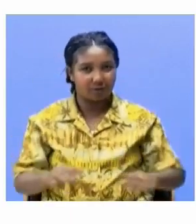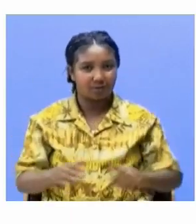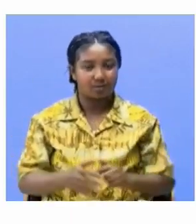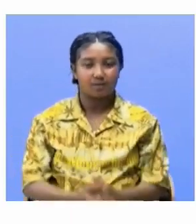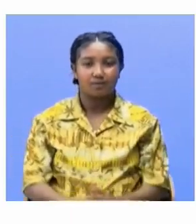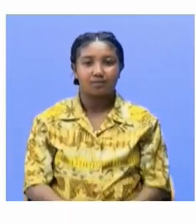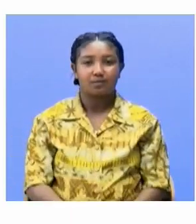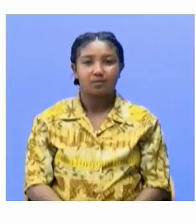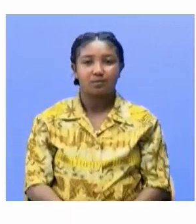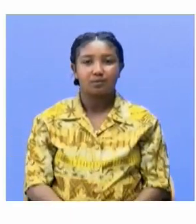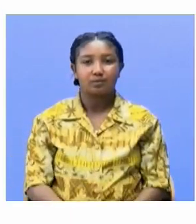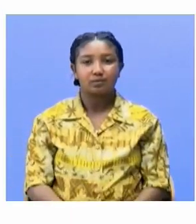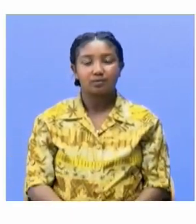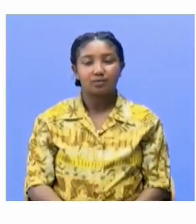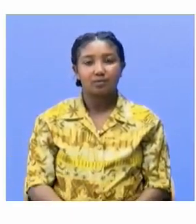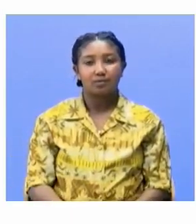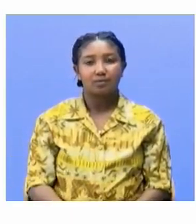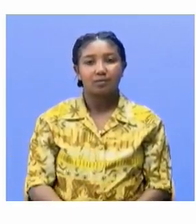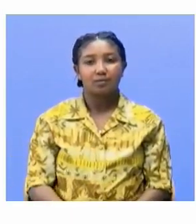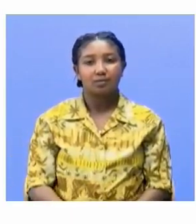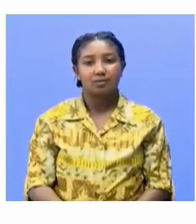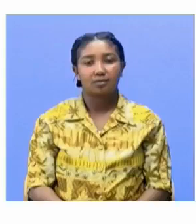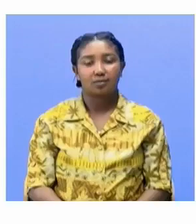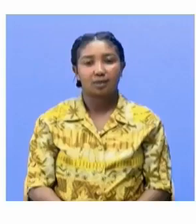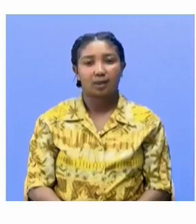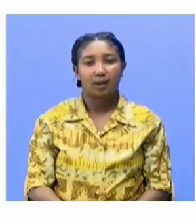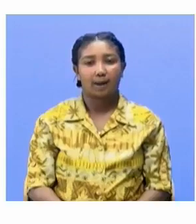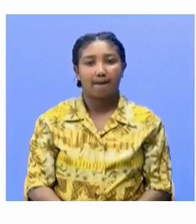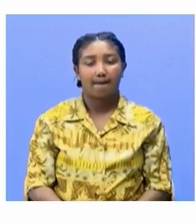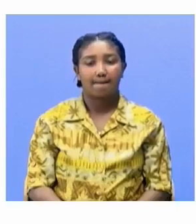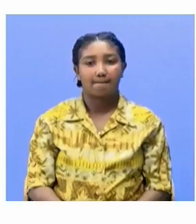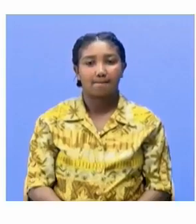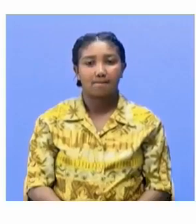going to rain.